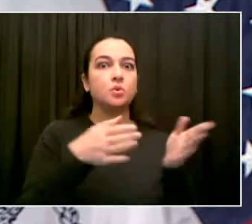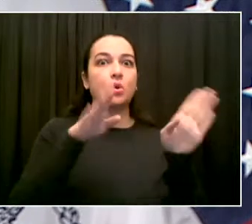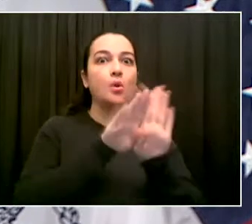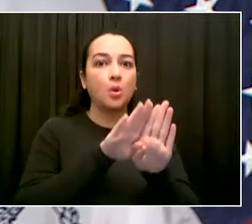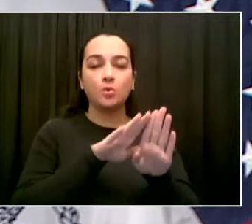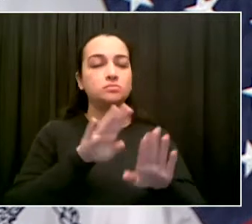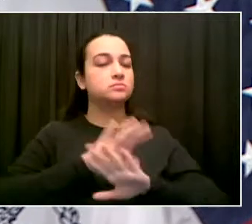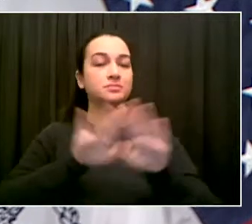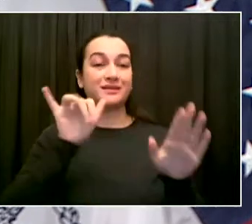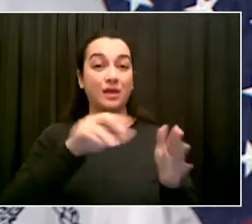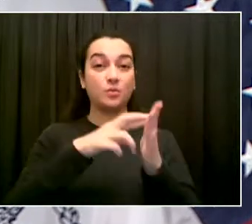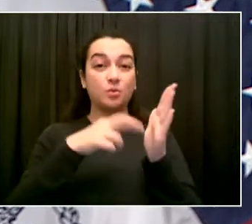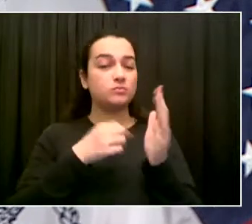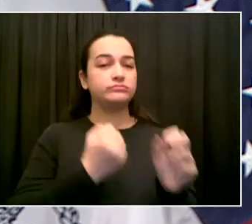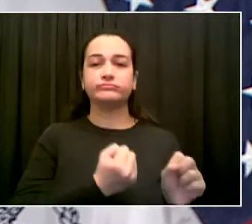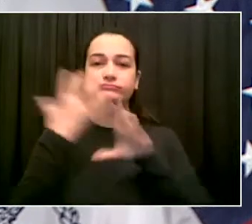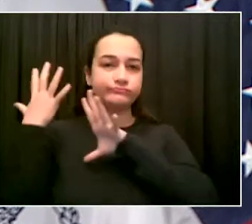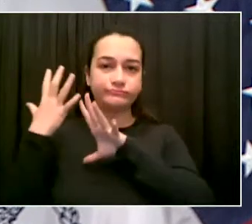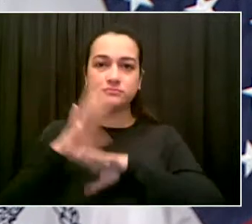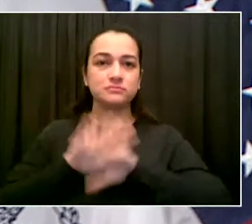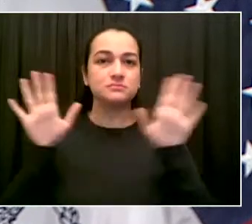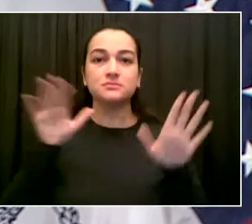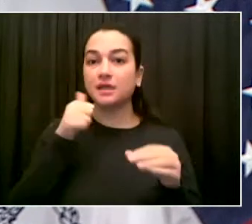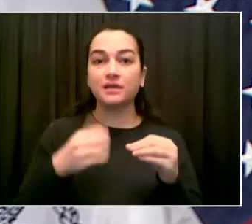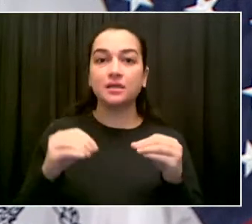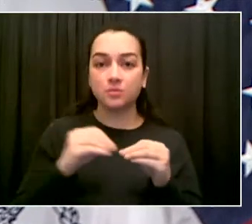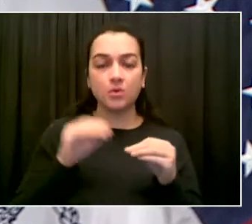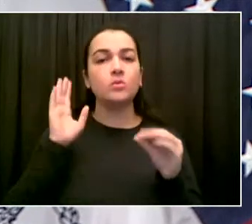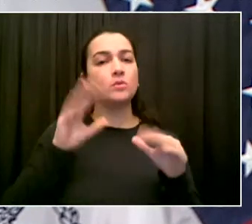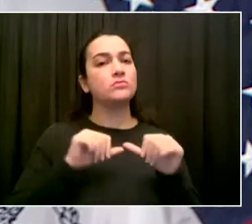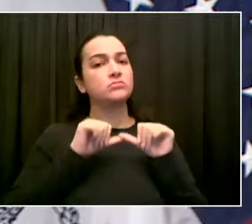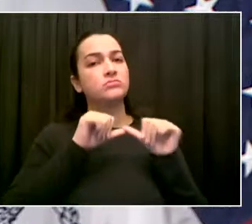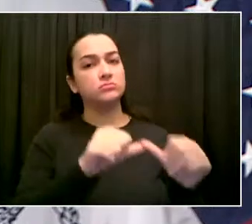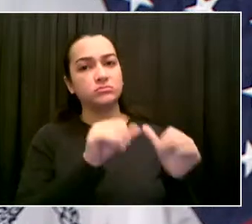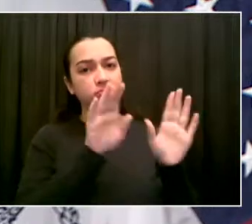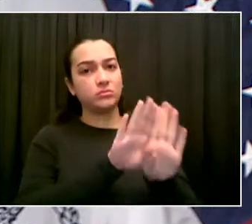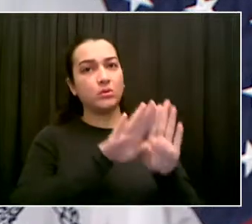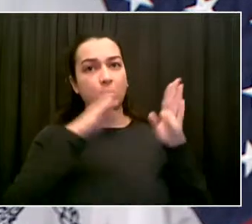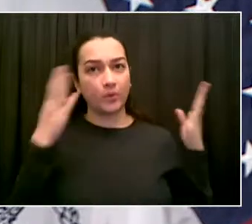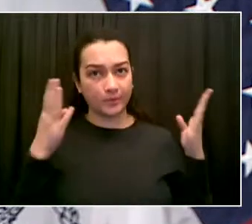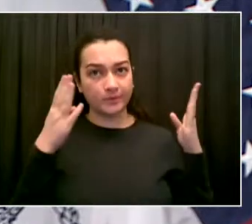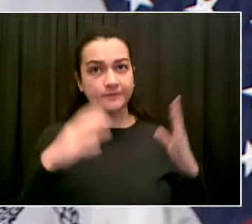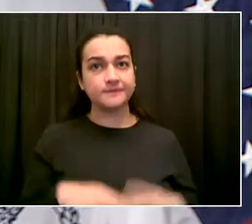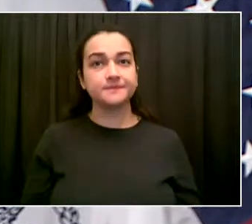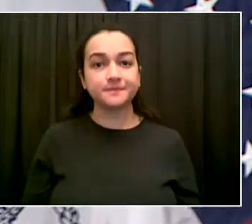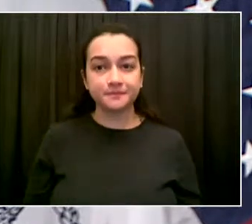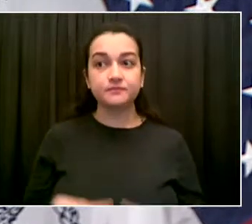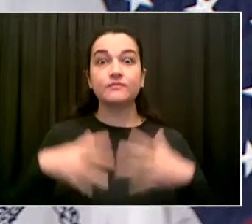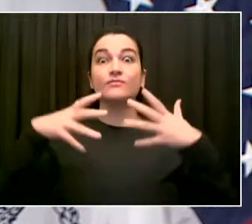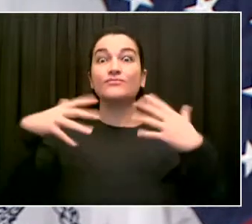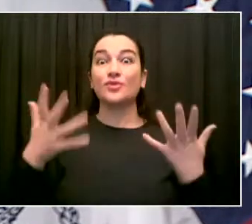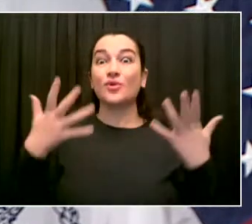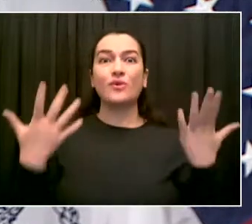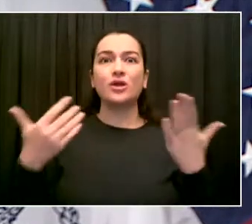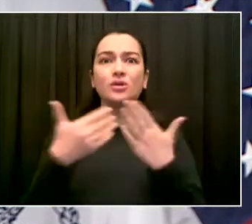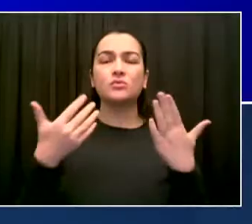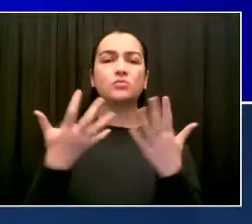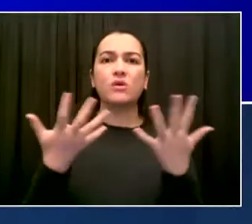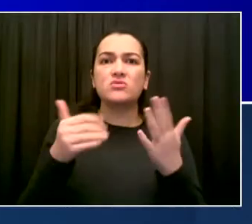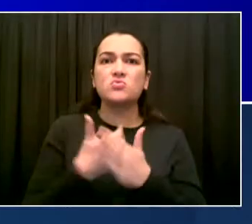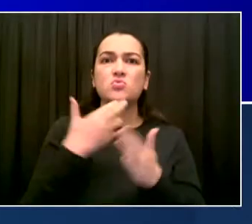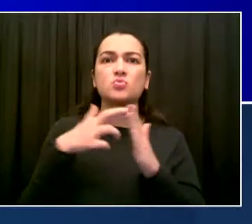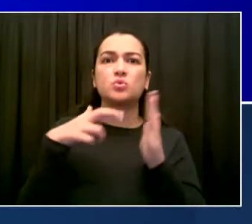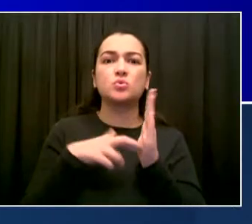keeping them safe at all times. So for individual classrooms, we'll still have a very strict closure rule. 1 confirmed case means going